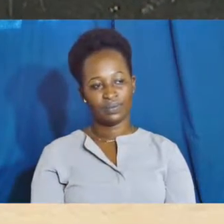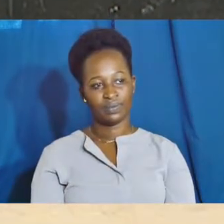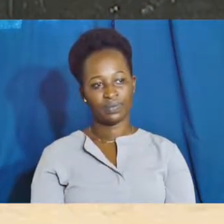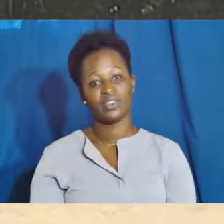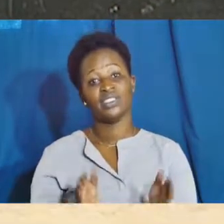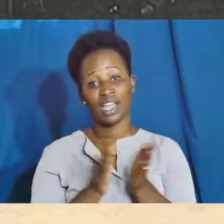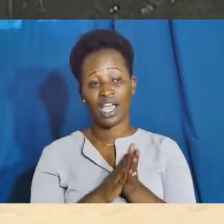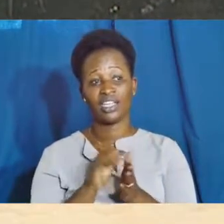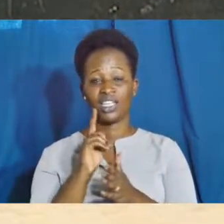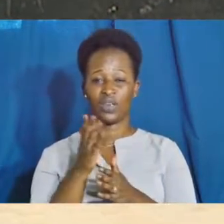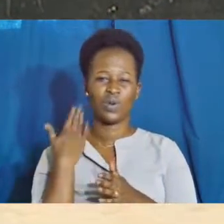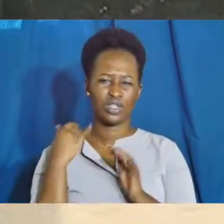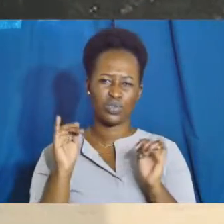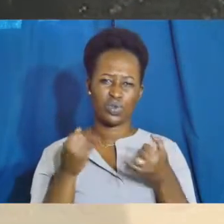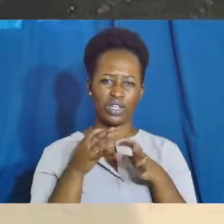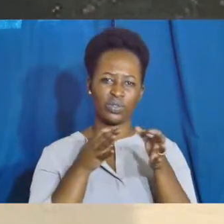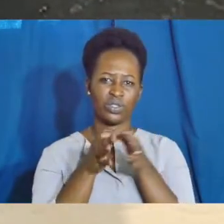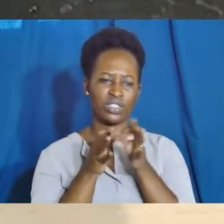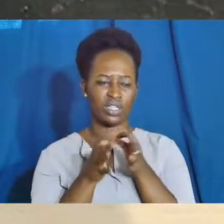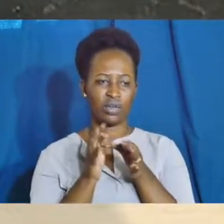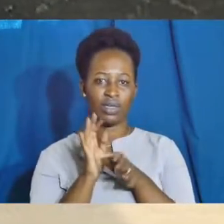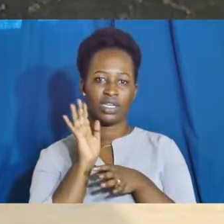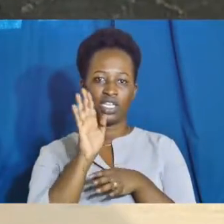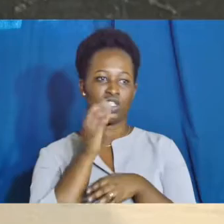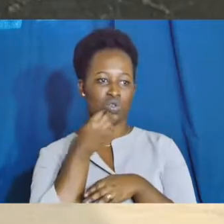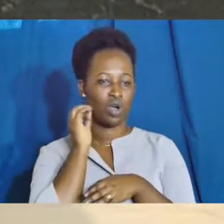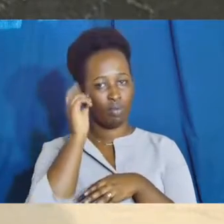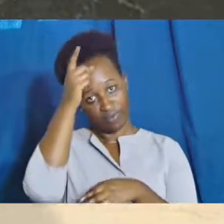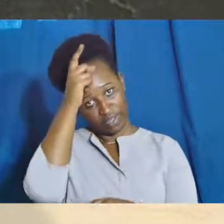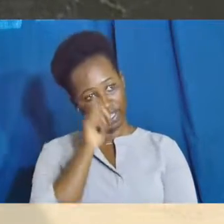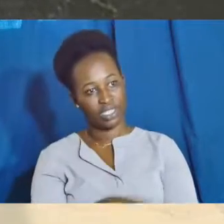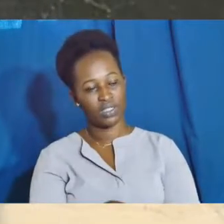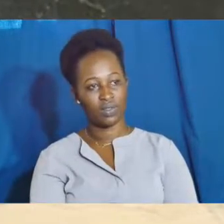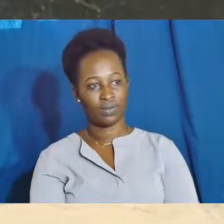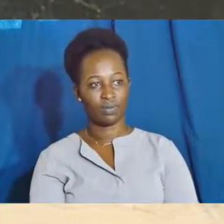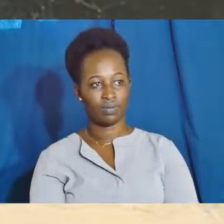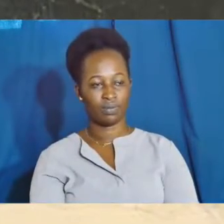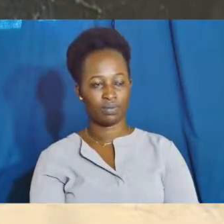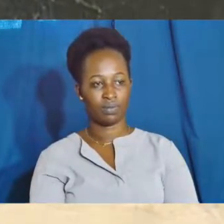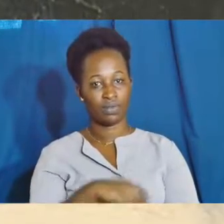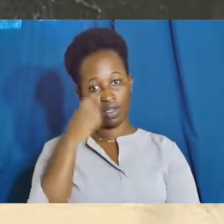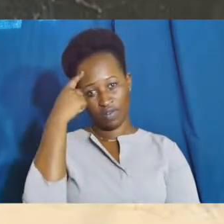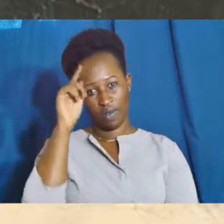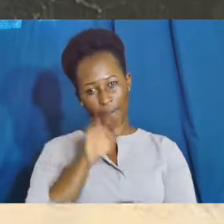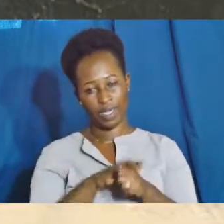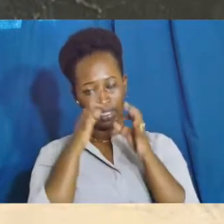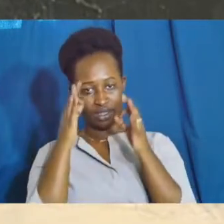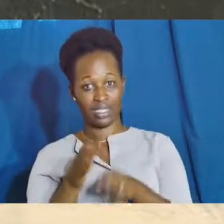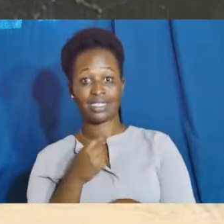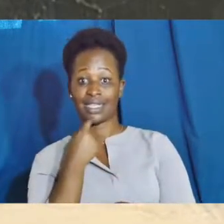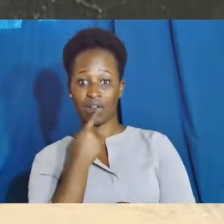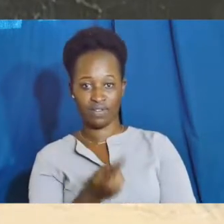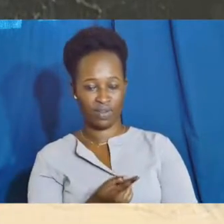And he was trying to describe his home village. For many things he